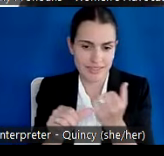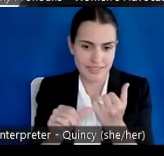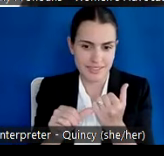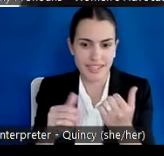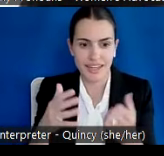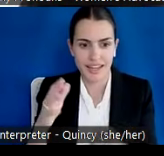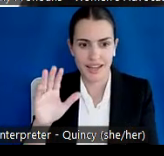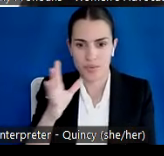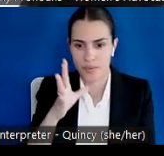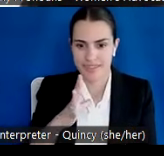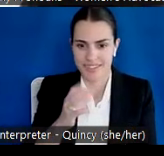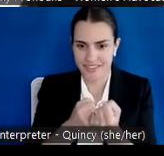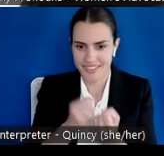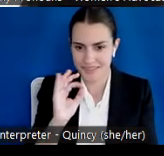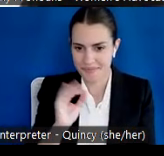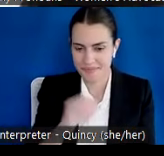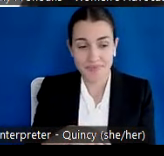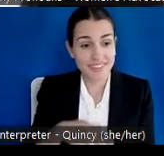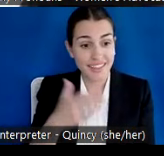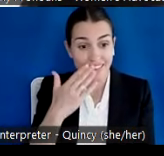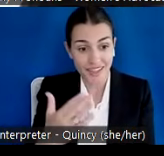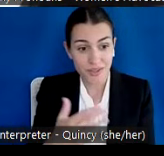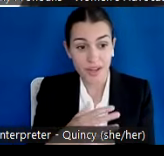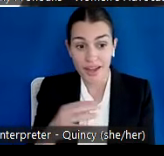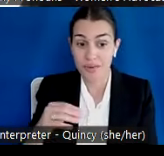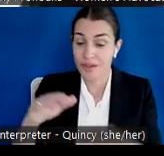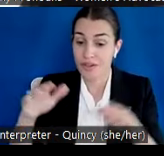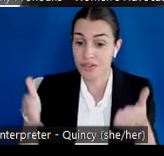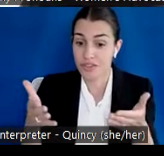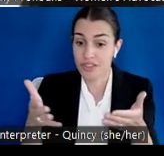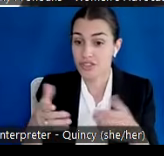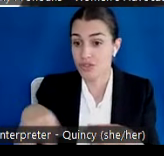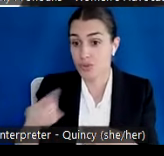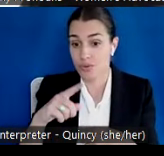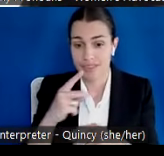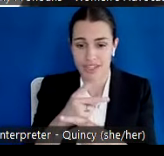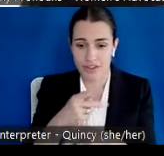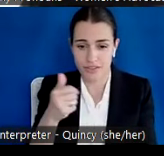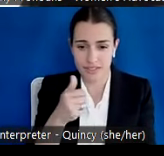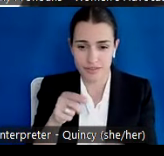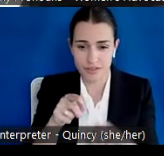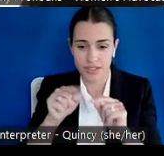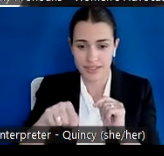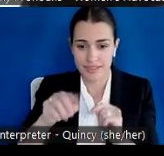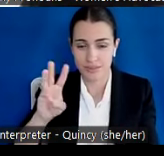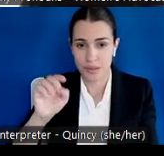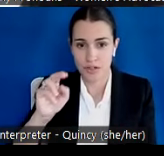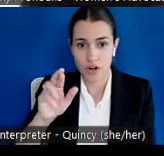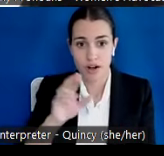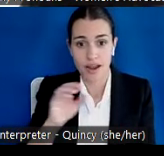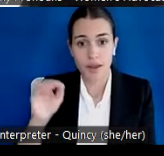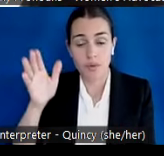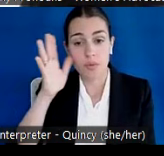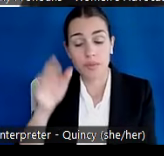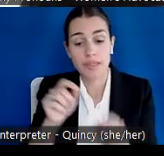Thank you for that, E. And we encourage you all to take care of yourselves however you need during this webinar. And we will also be sending